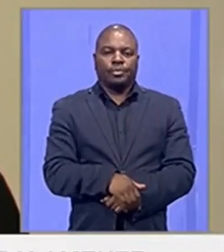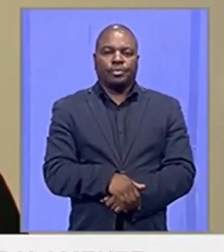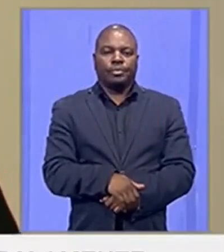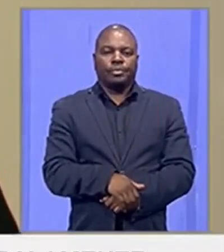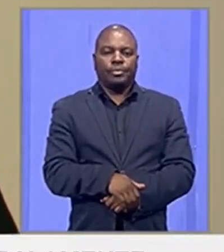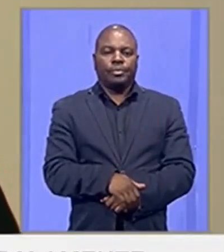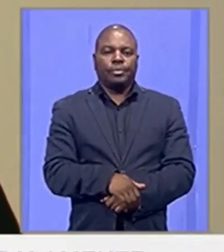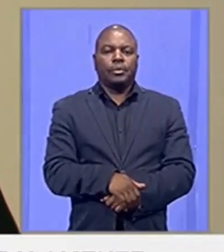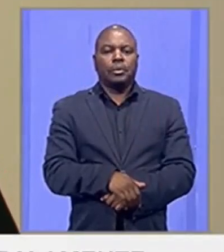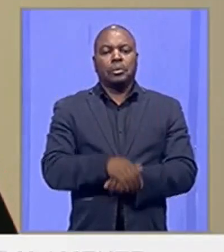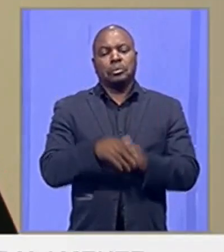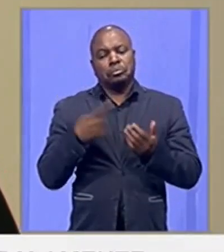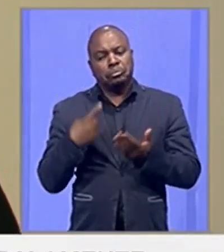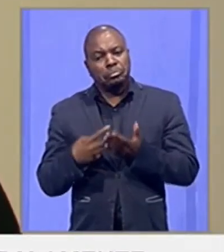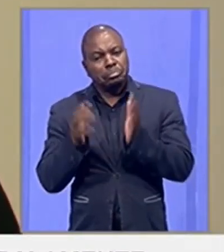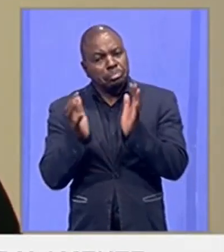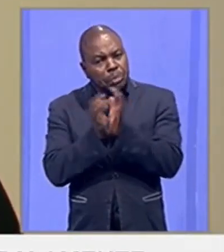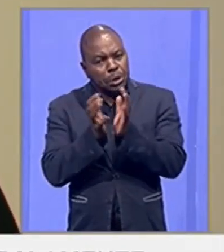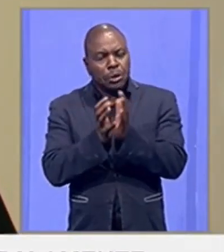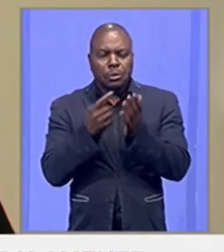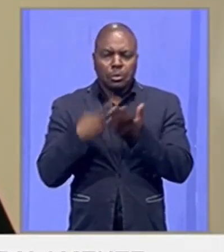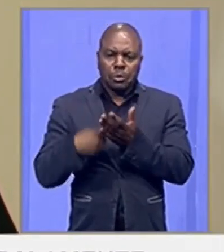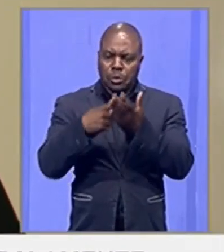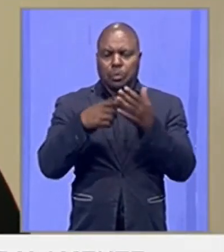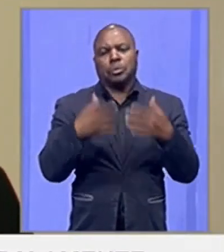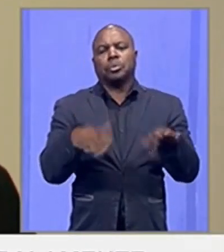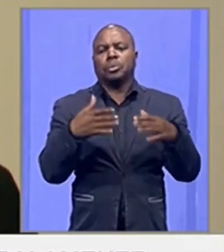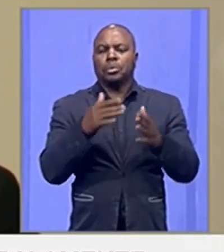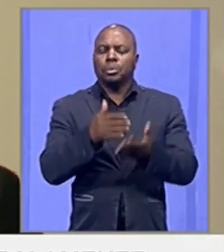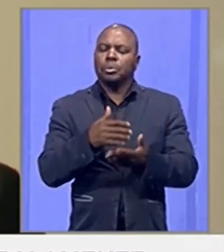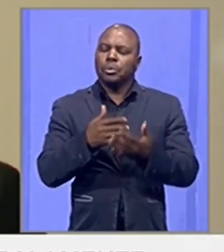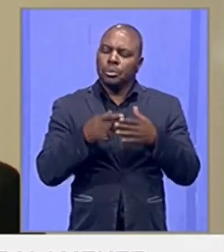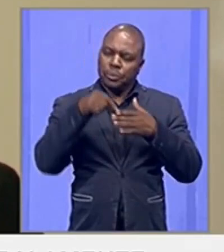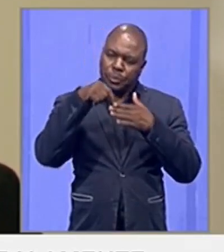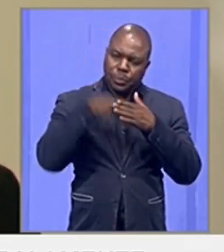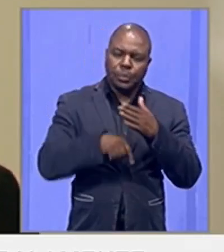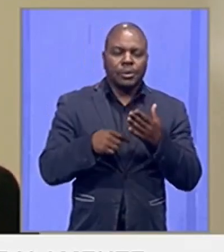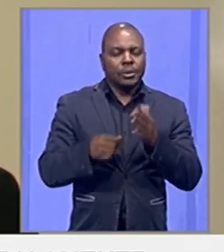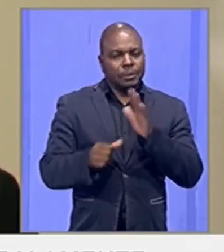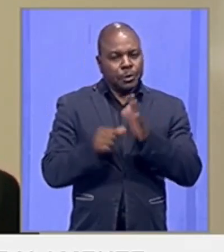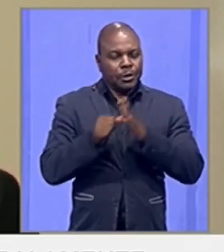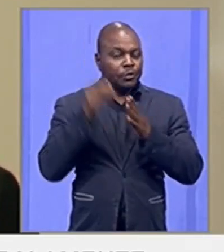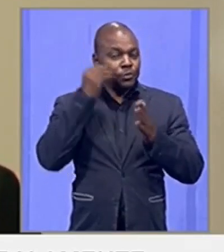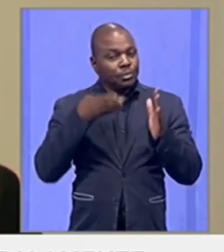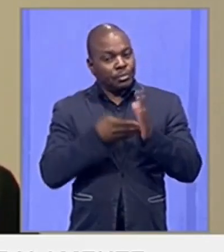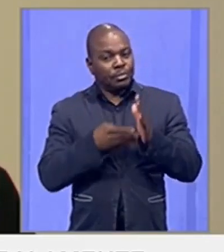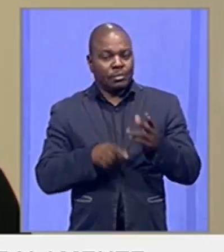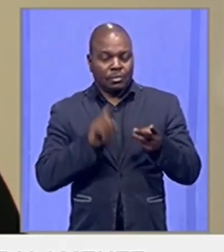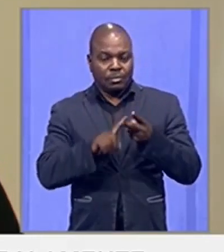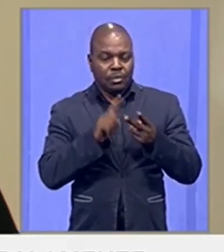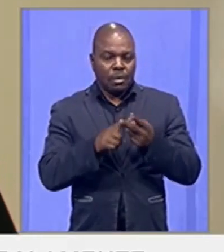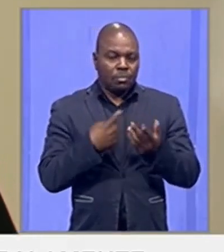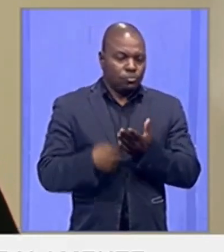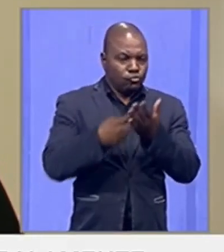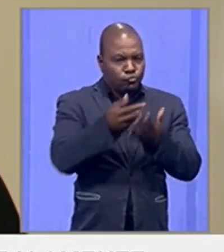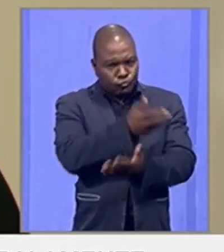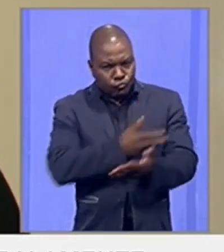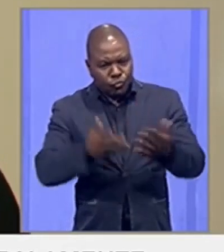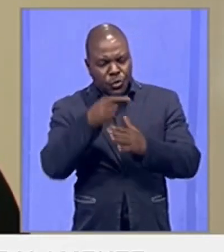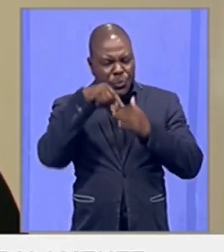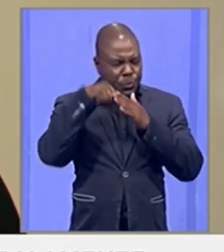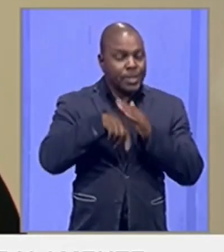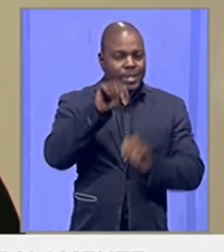There were fruitful discussions, and I think the discussions seem to have been quite robust,